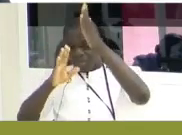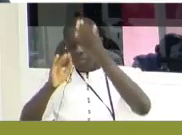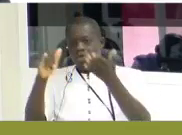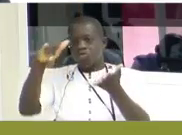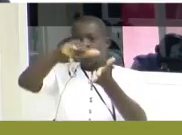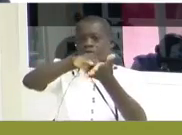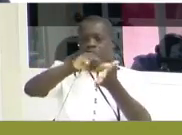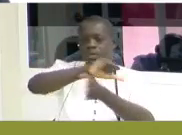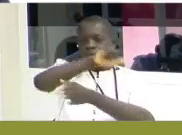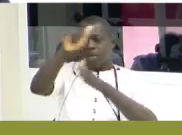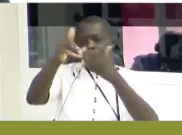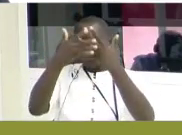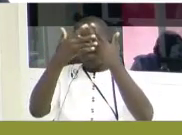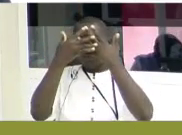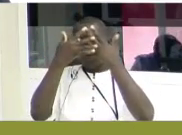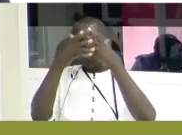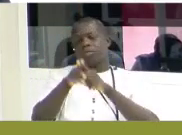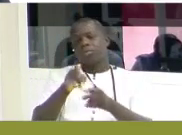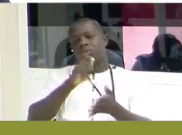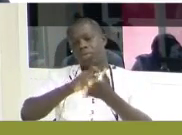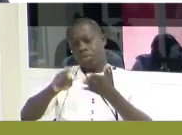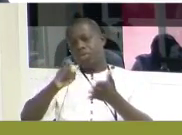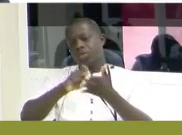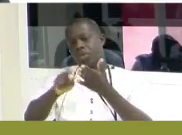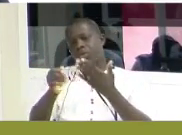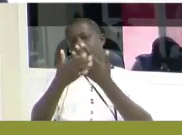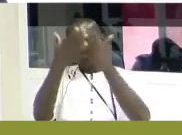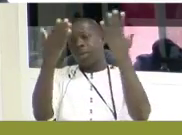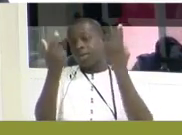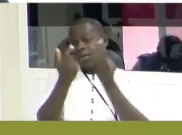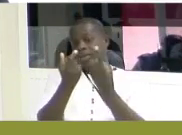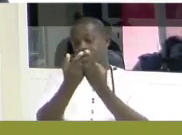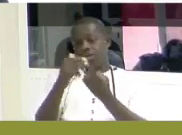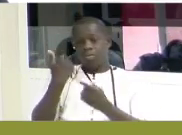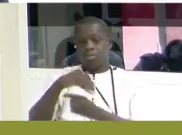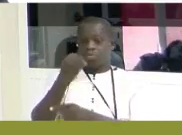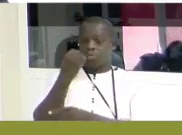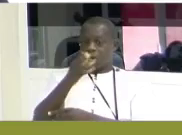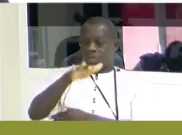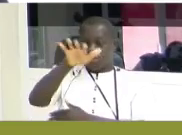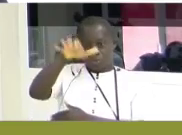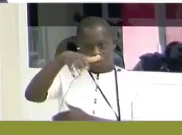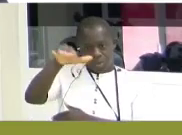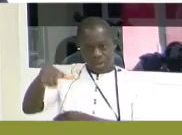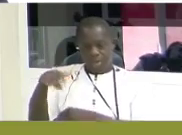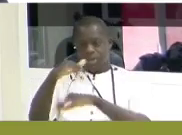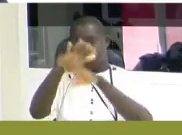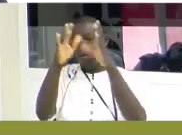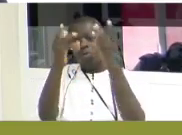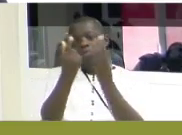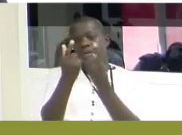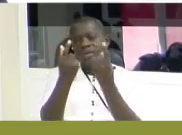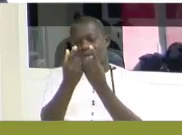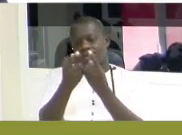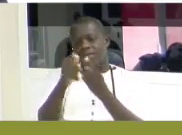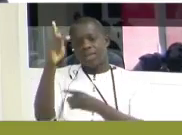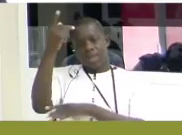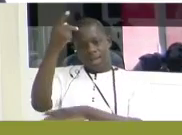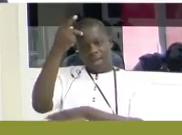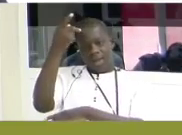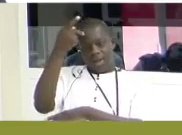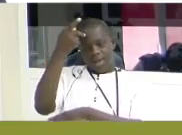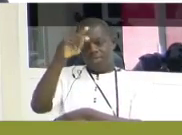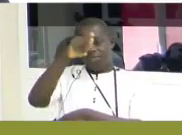that when he was in detention and when he was arrested for allegedly stealing food commodities from the Kanilai farms.